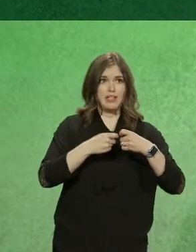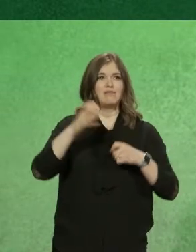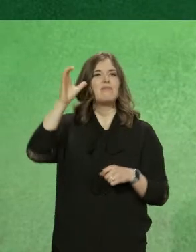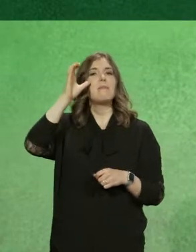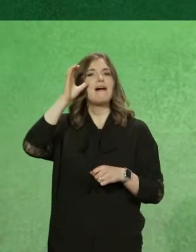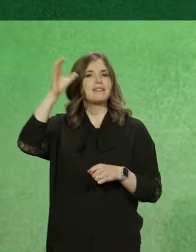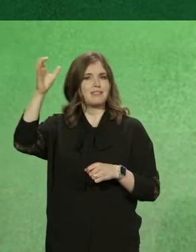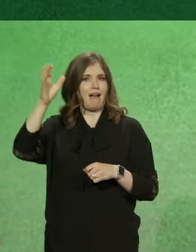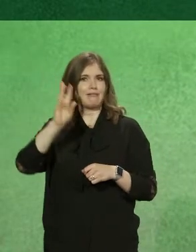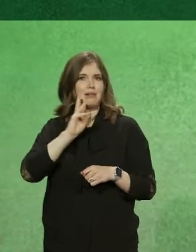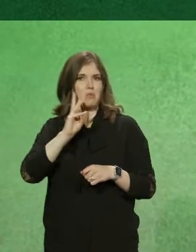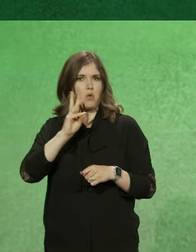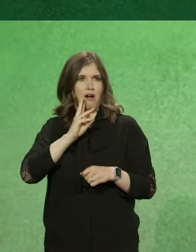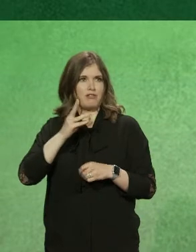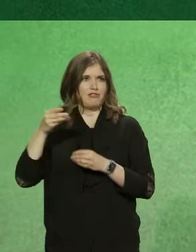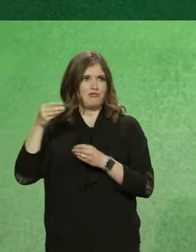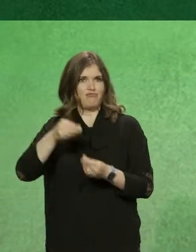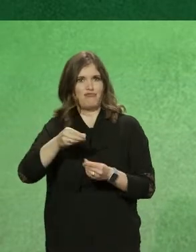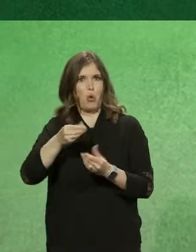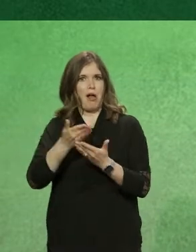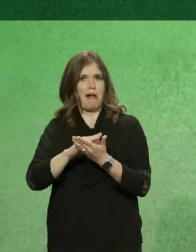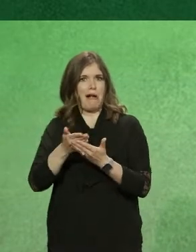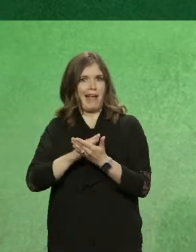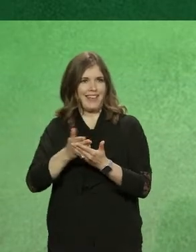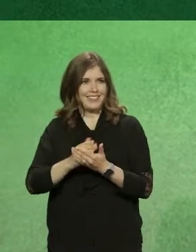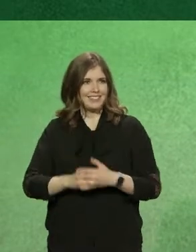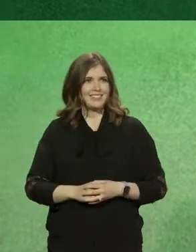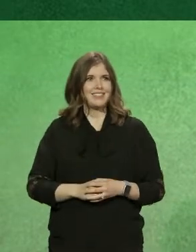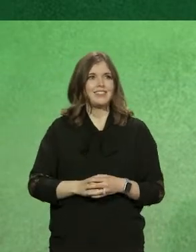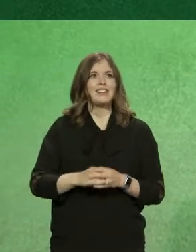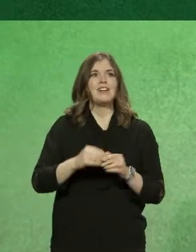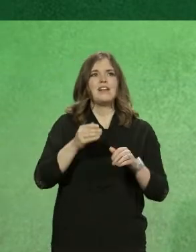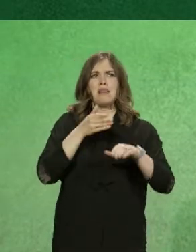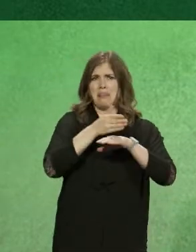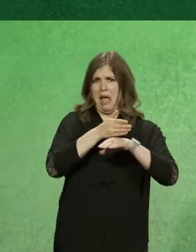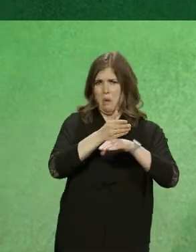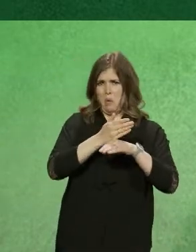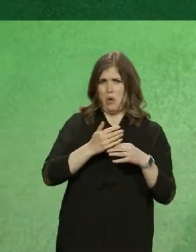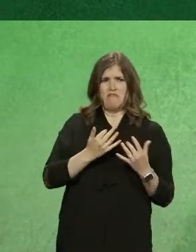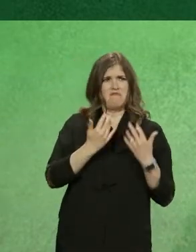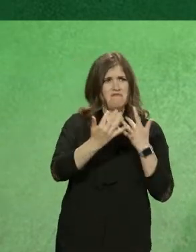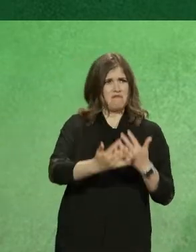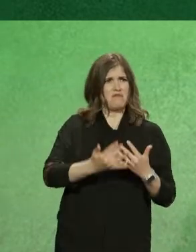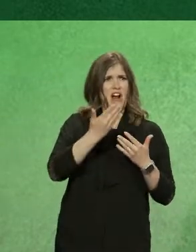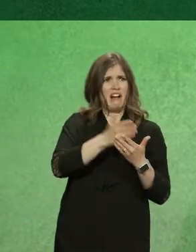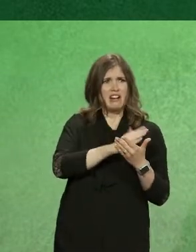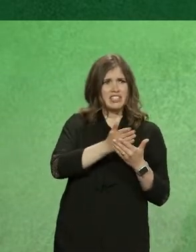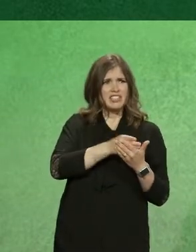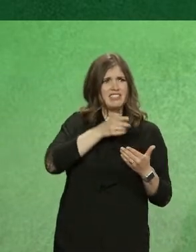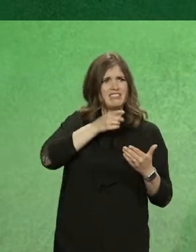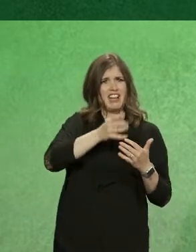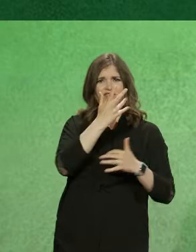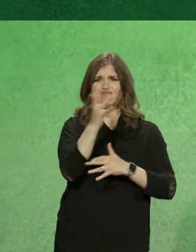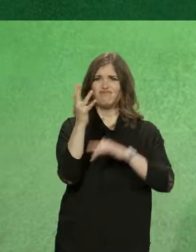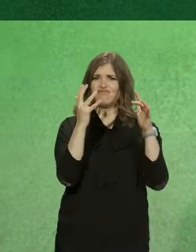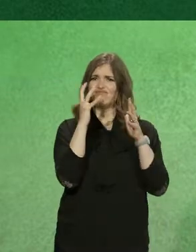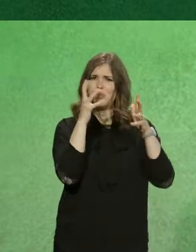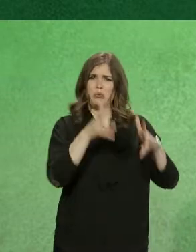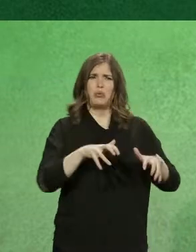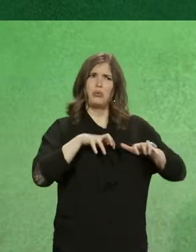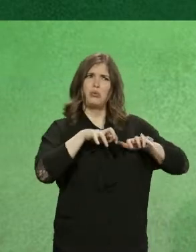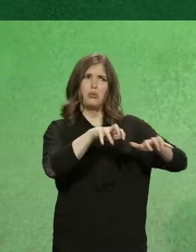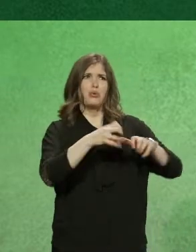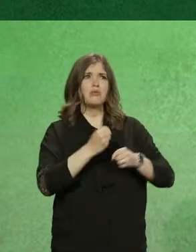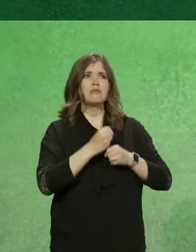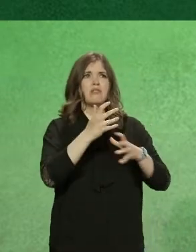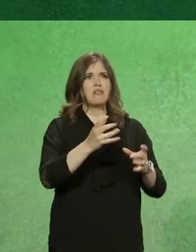cooking. Given that wood fuel-driven deforestation is surely a wicked problem, it is worth appreciating solar cookers